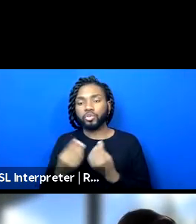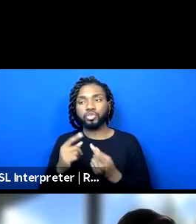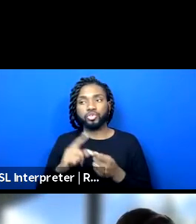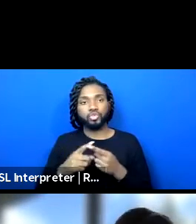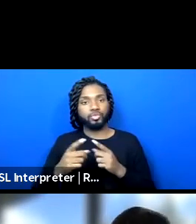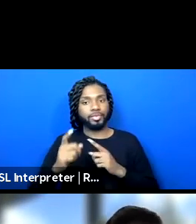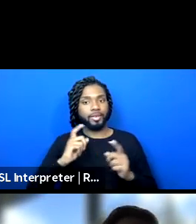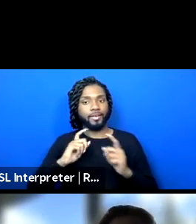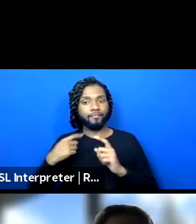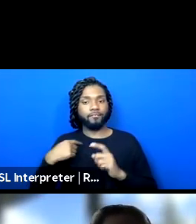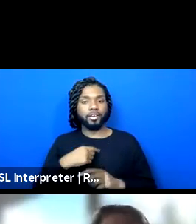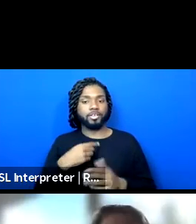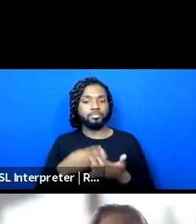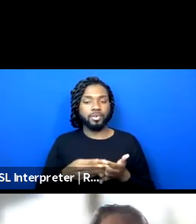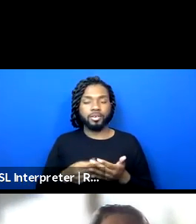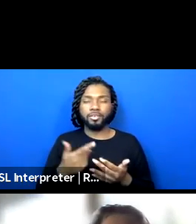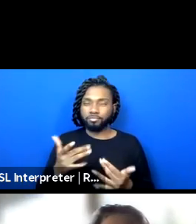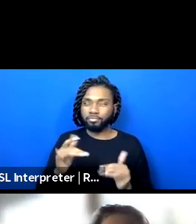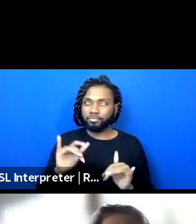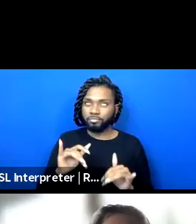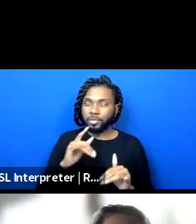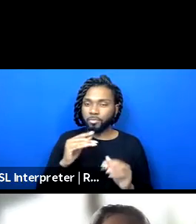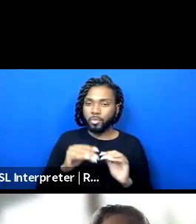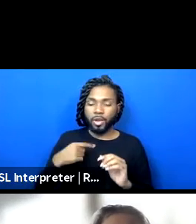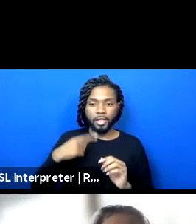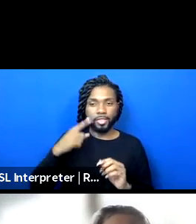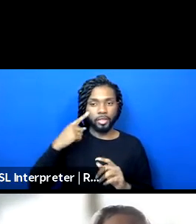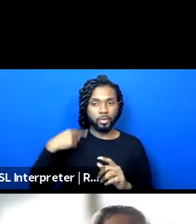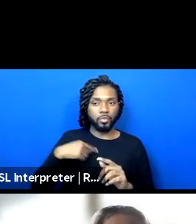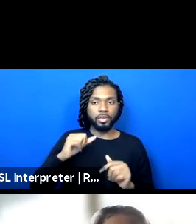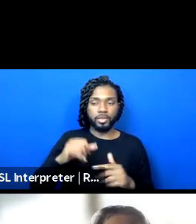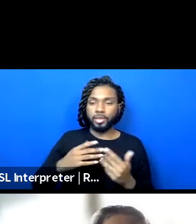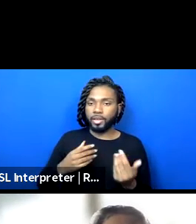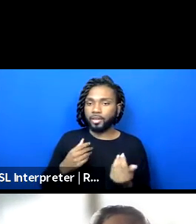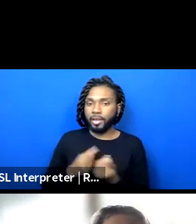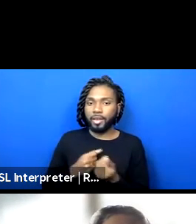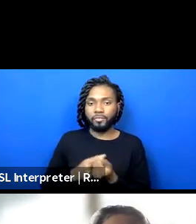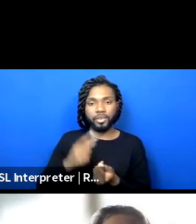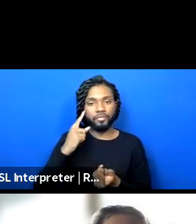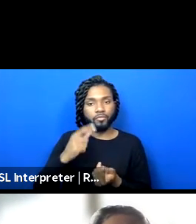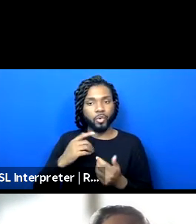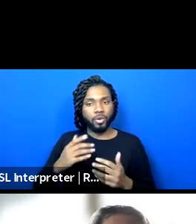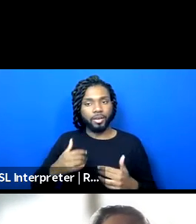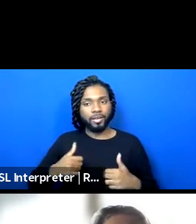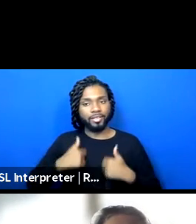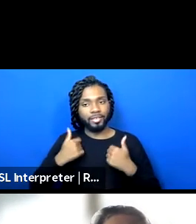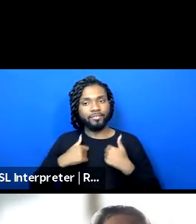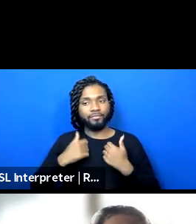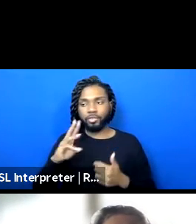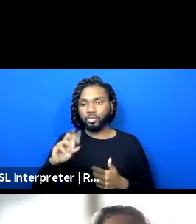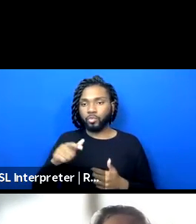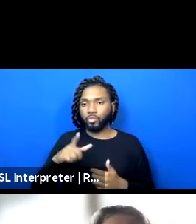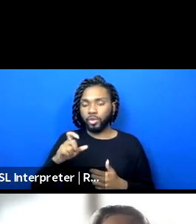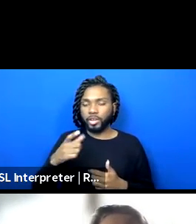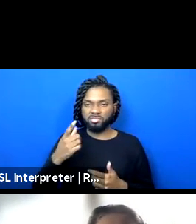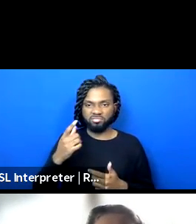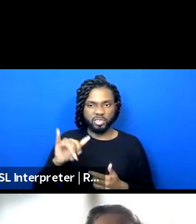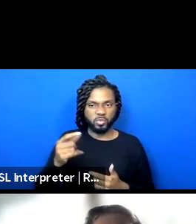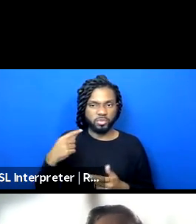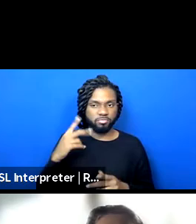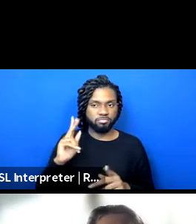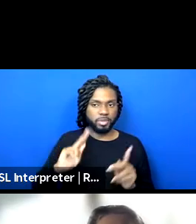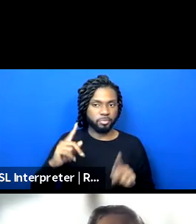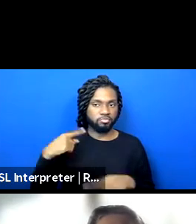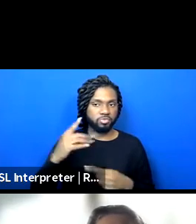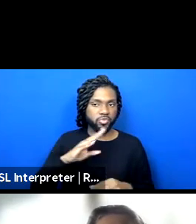us, the more I think we can make the case for the livable wage, as people have been talking about, I think the more we can talk about